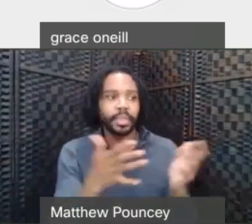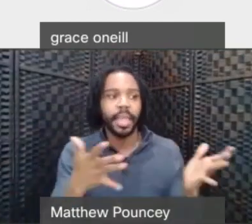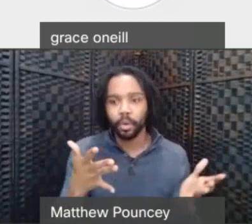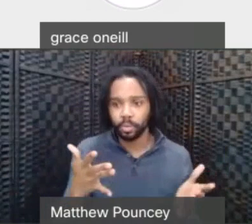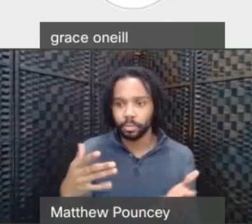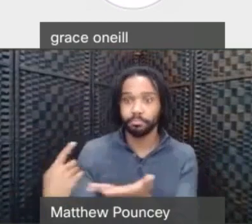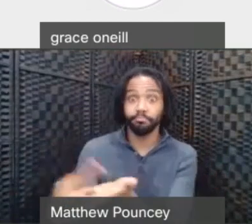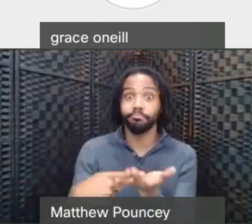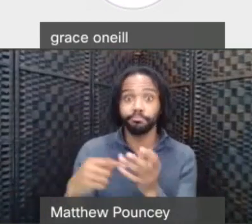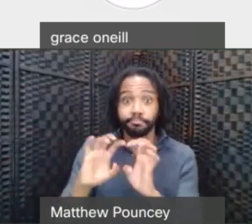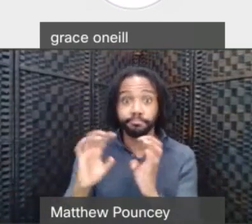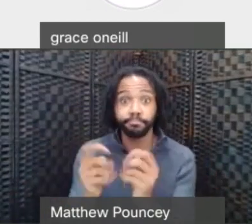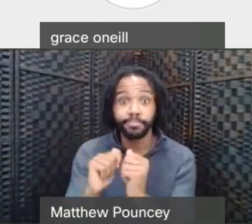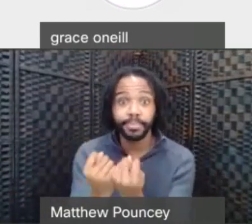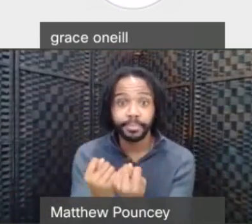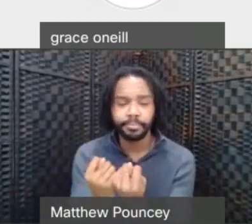guess